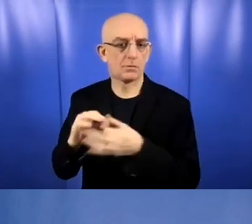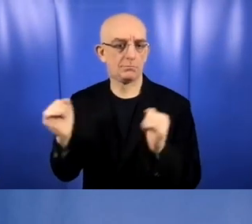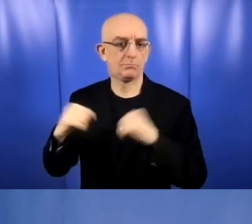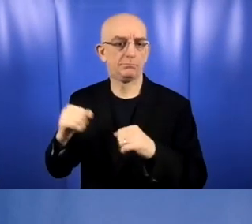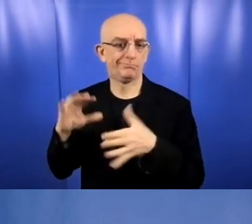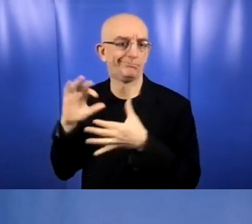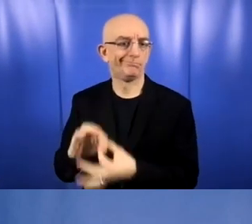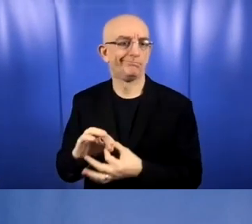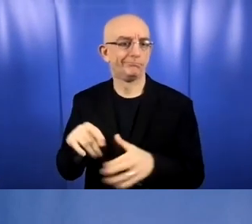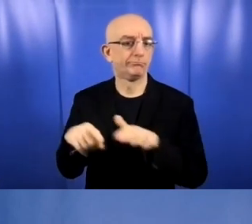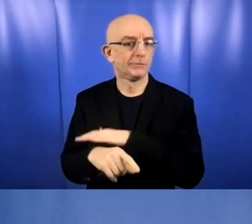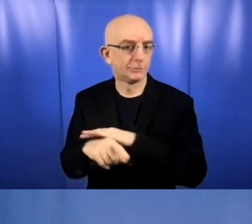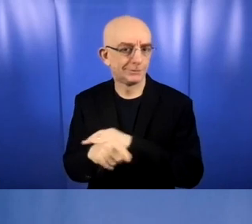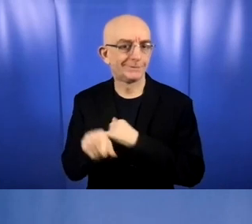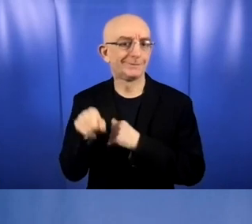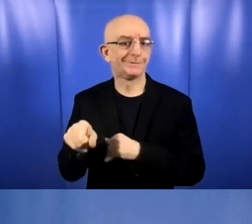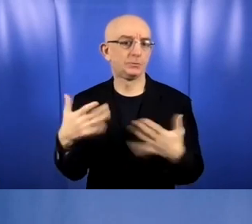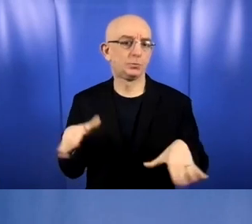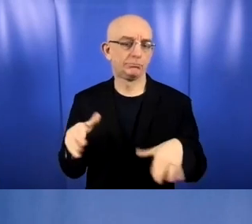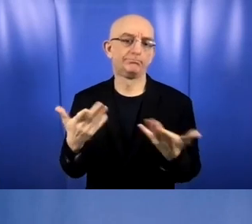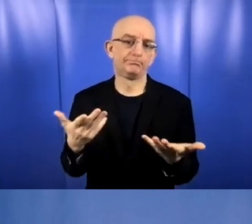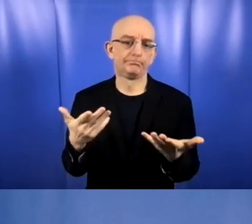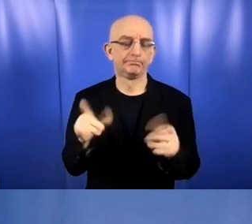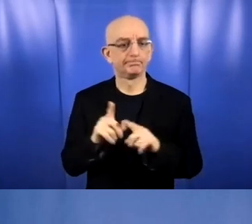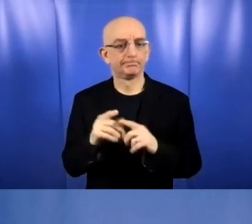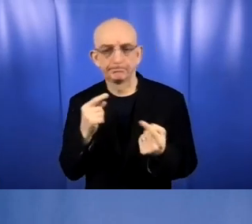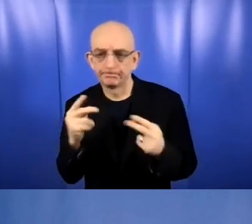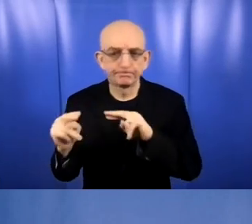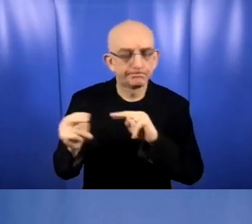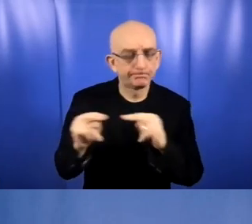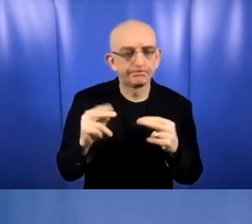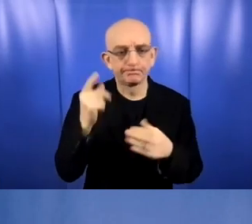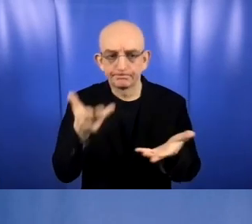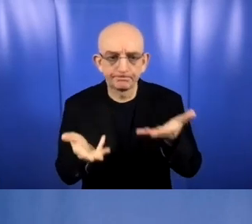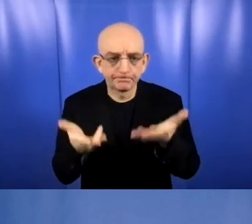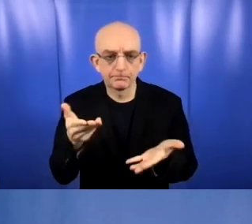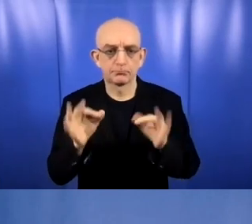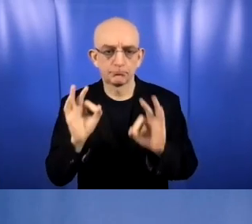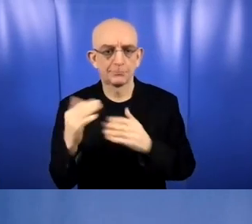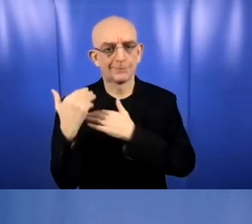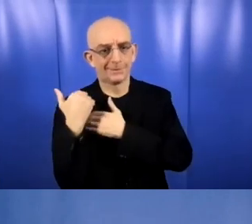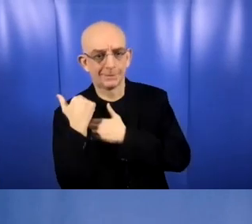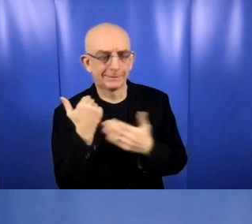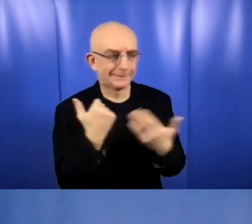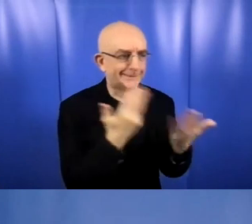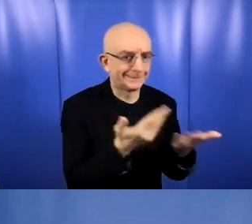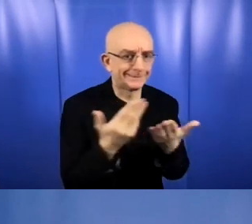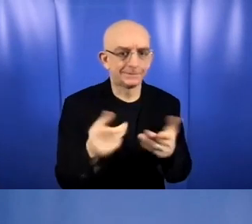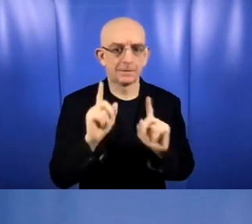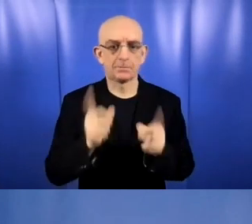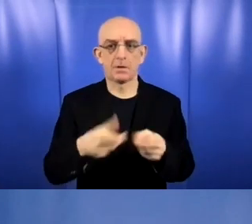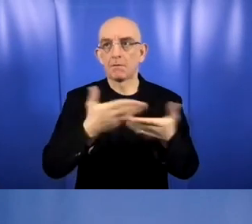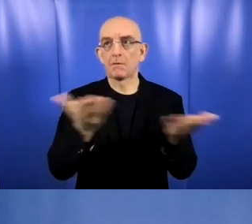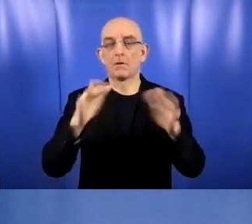mean states, it includes international organizations, and that would include UN agencies like